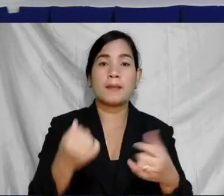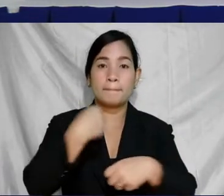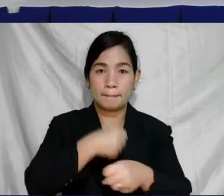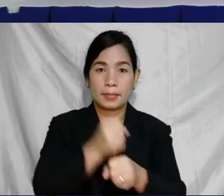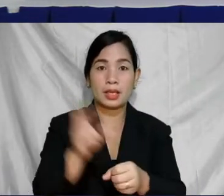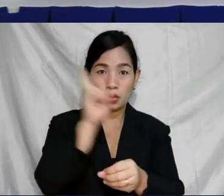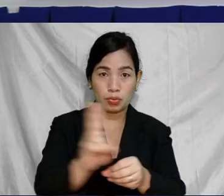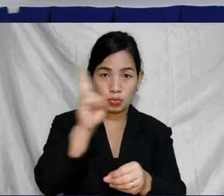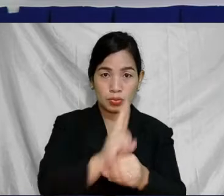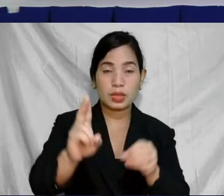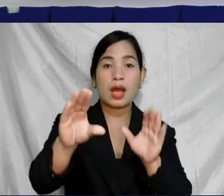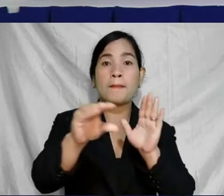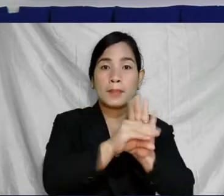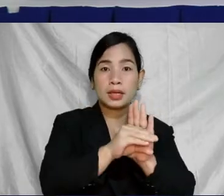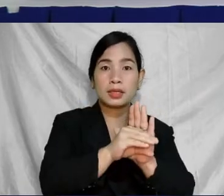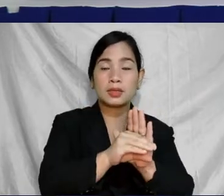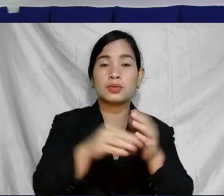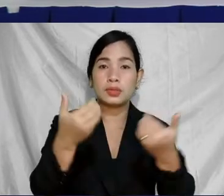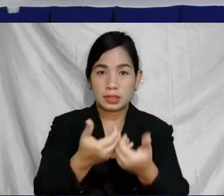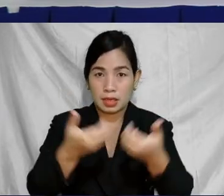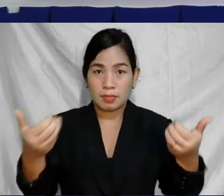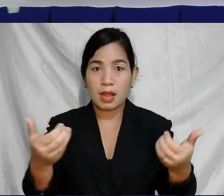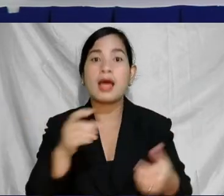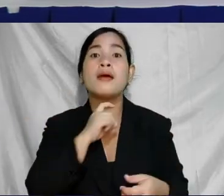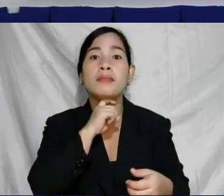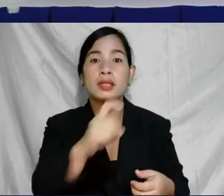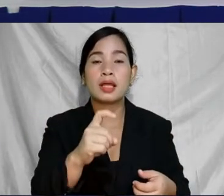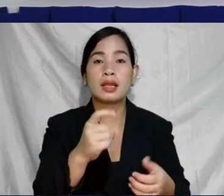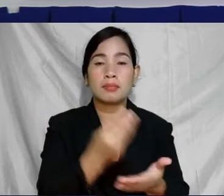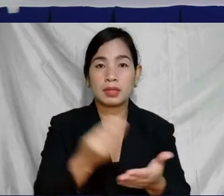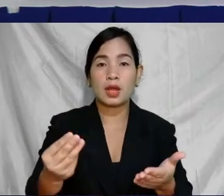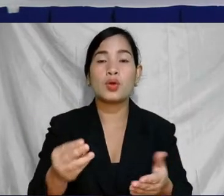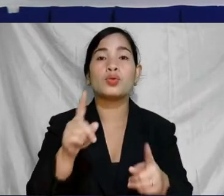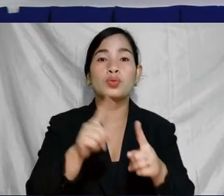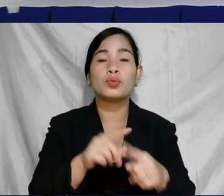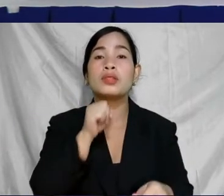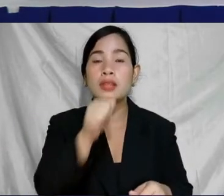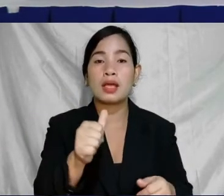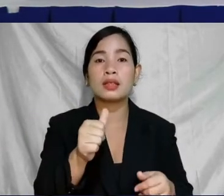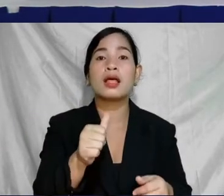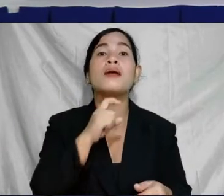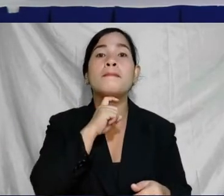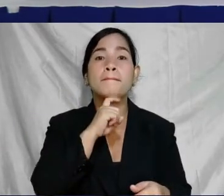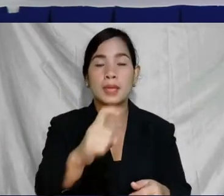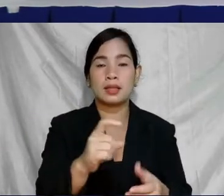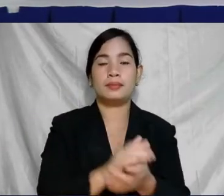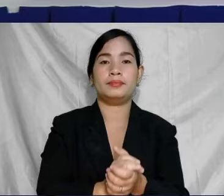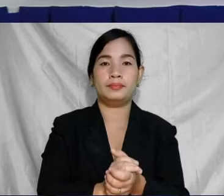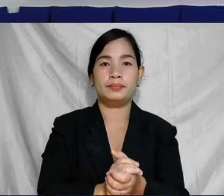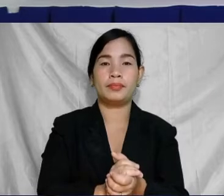separate metallic materials from non-metallic components. Another is what we call as